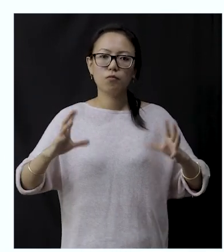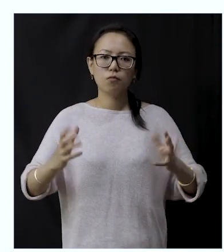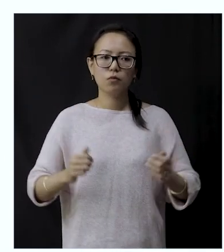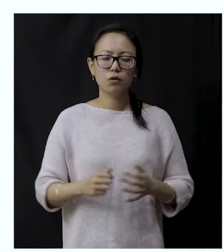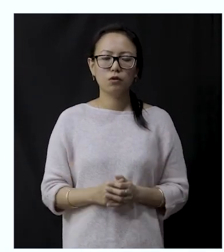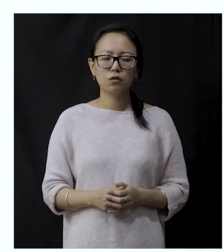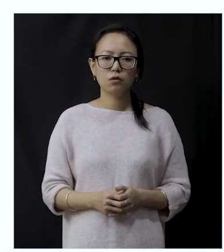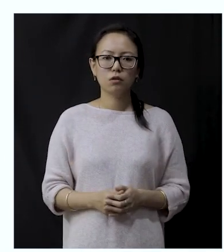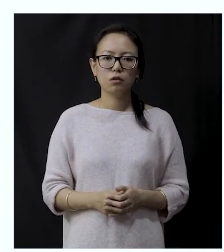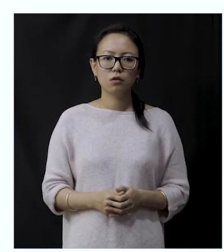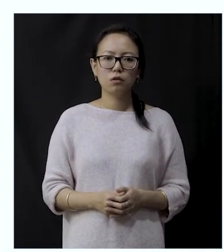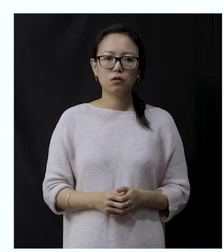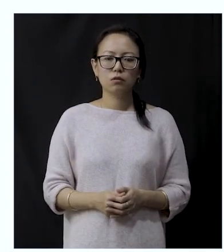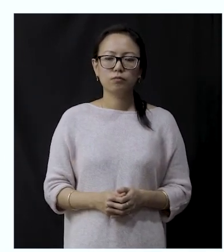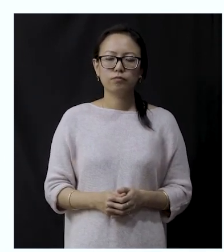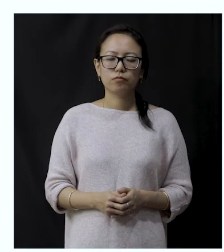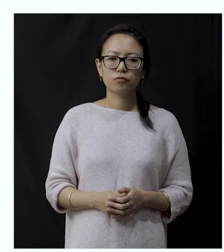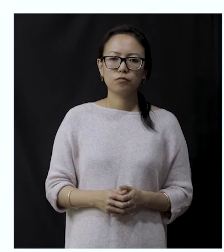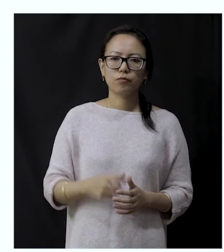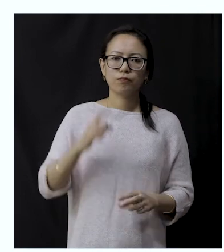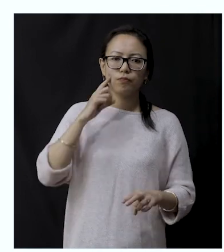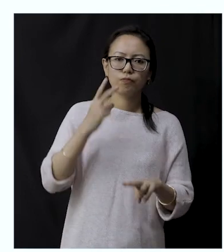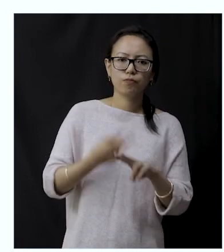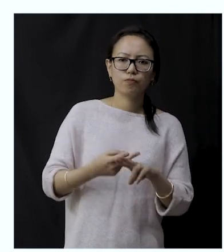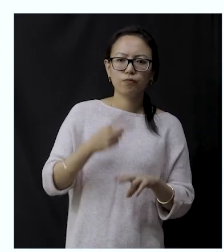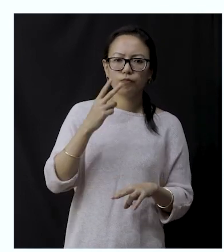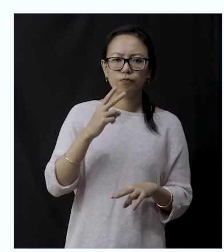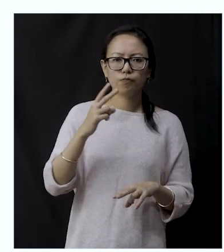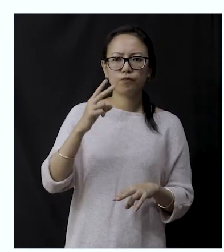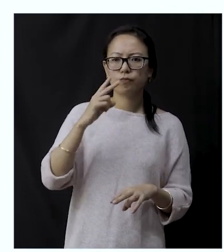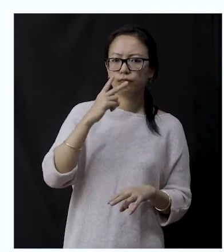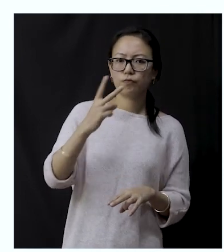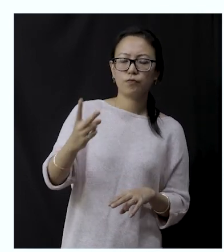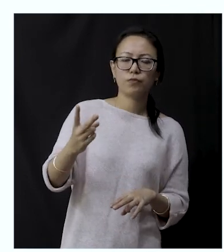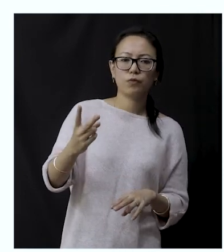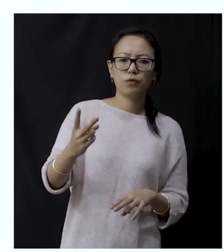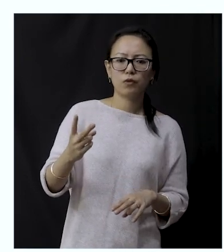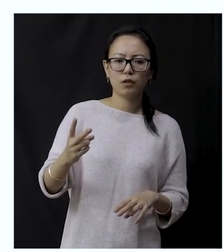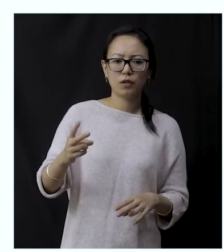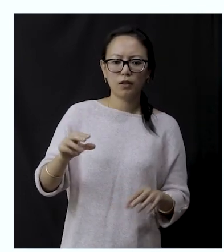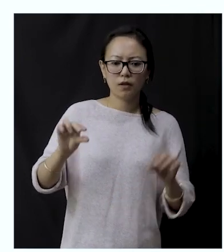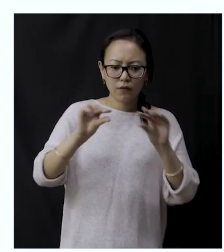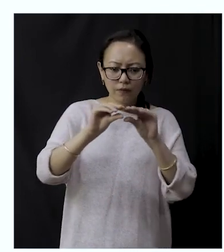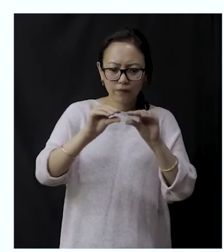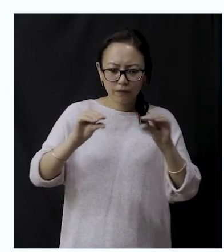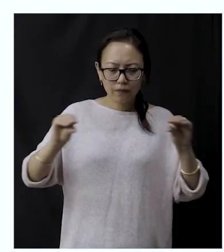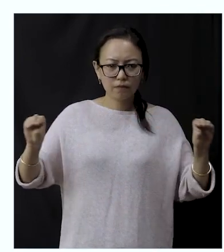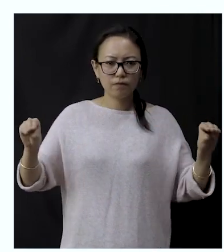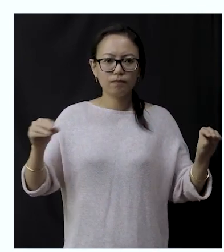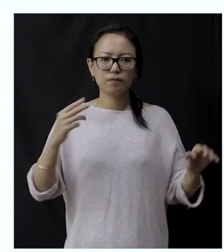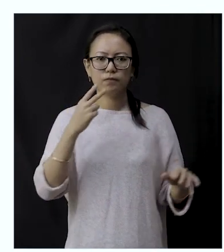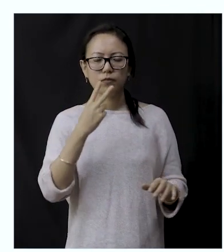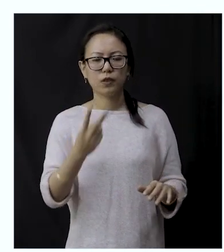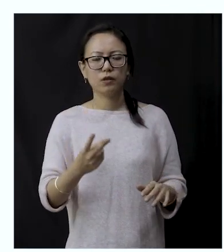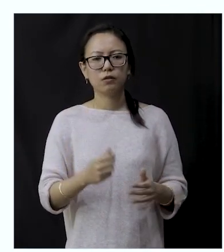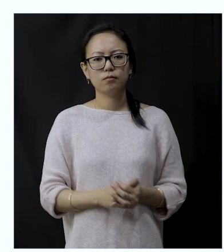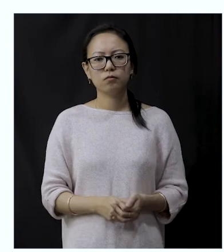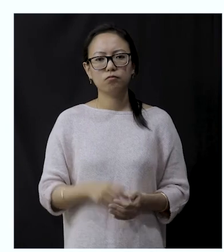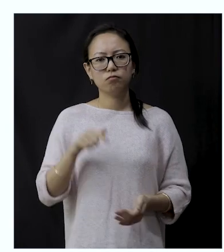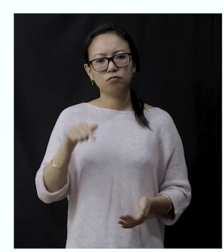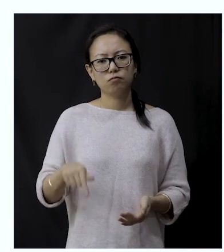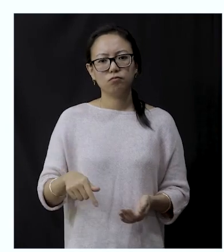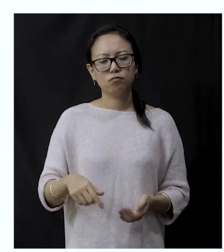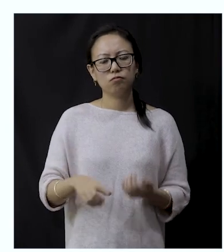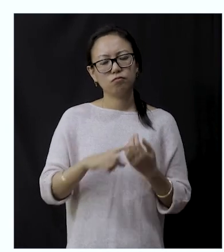okay, it appears to be flat. So students, That comes to the end of